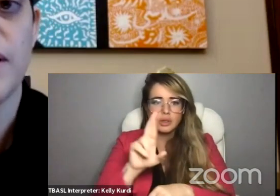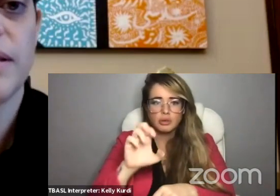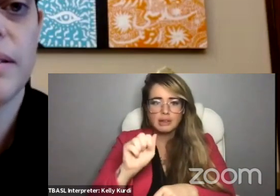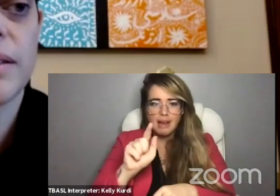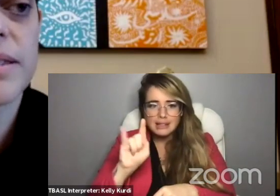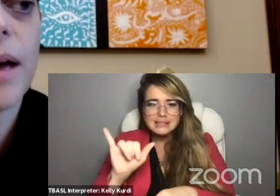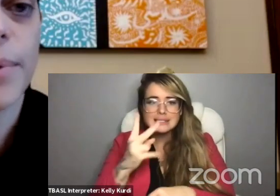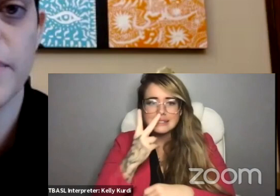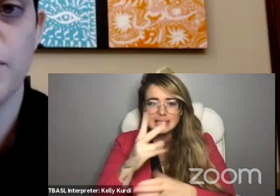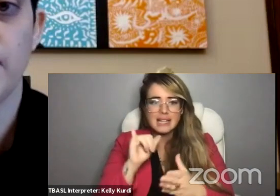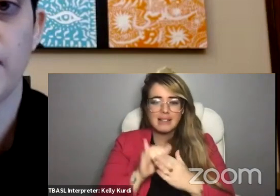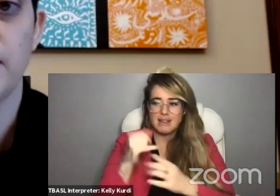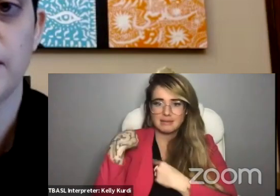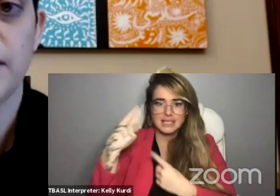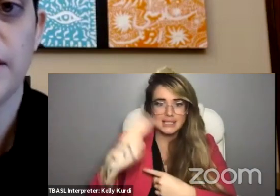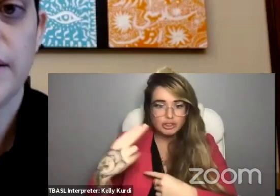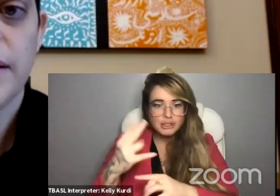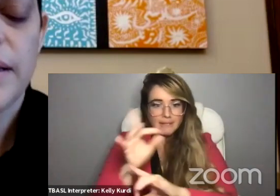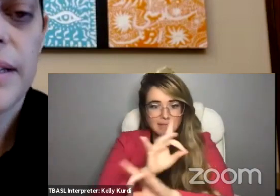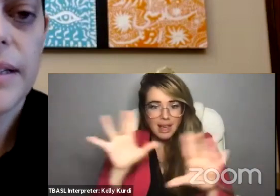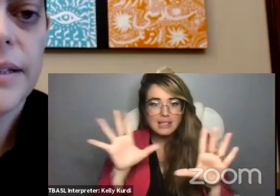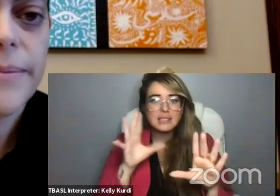choose to stop perpetuating it.